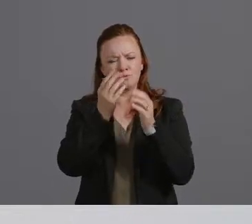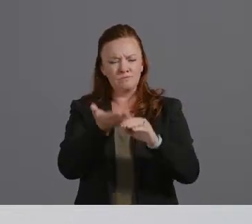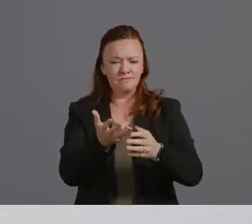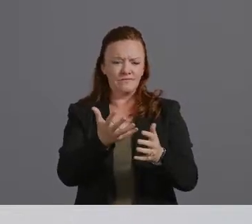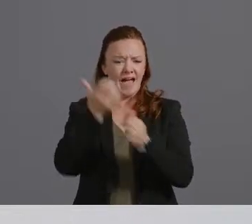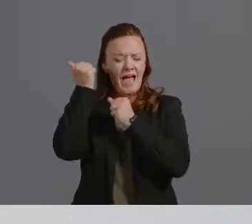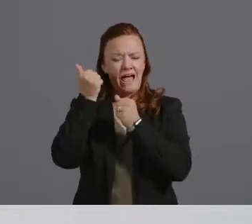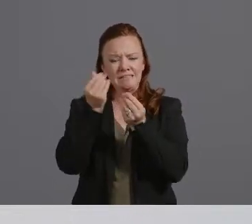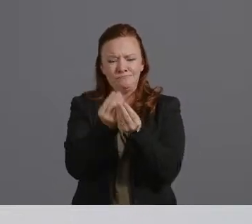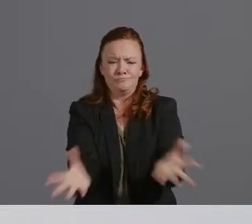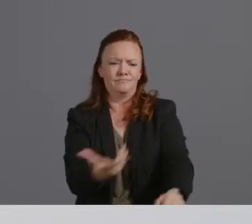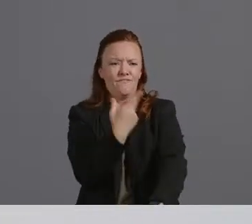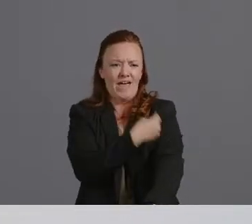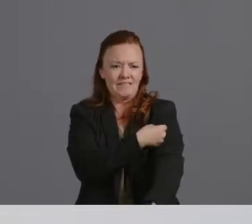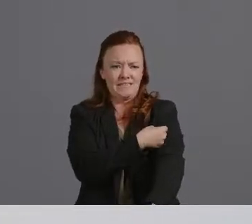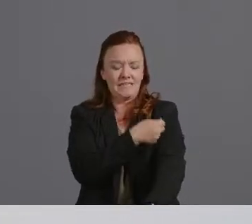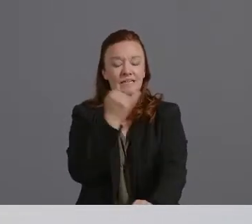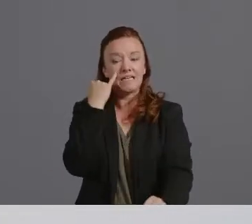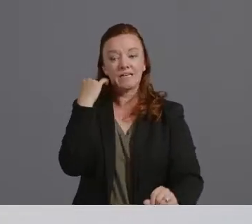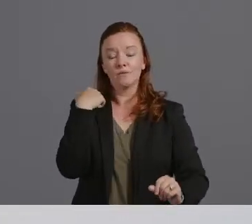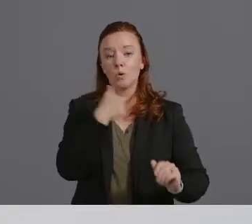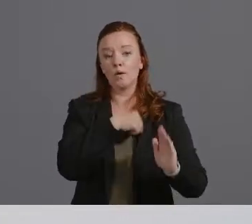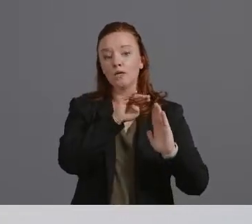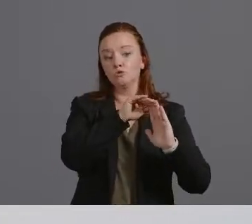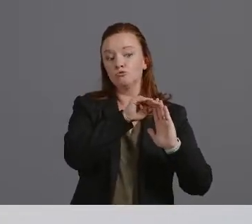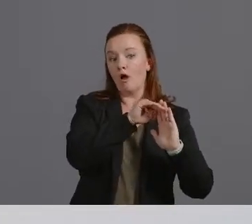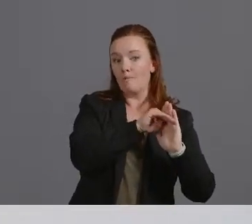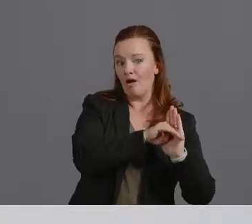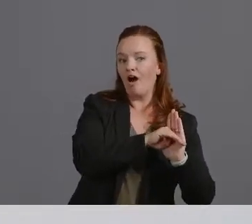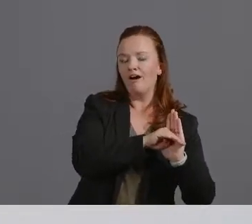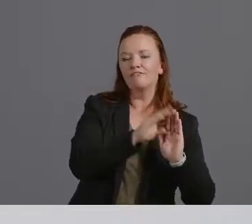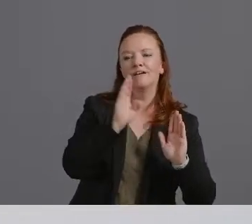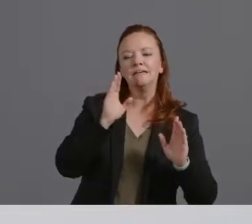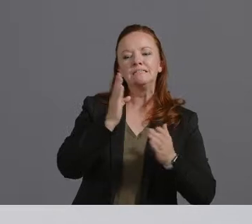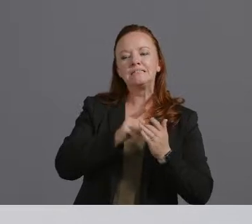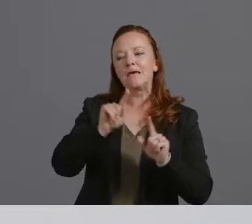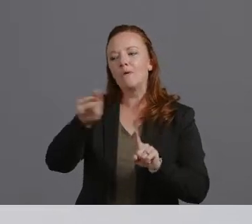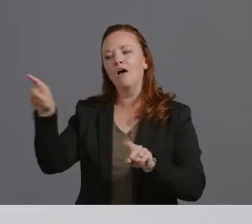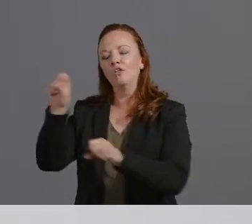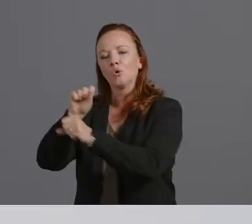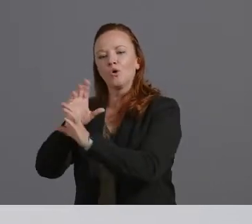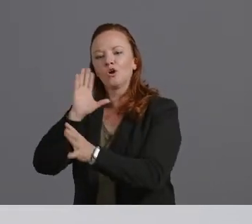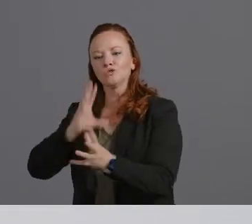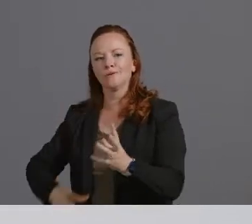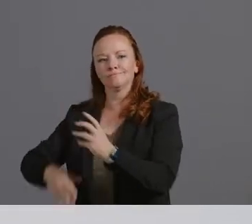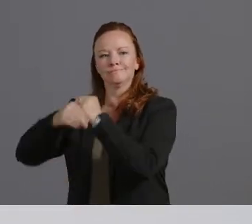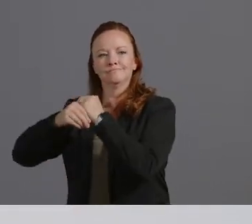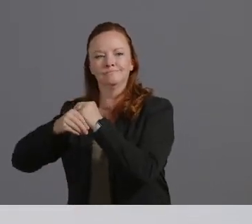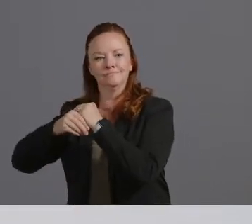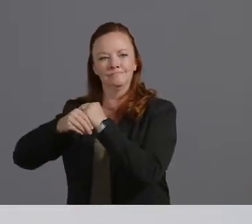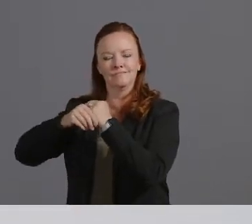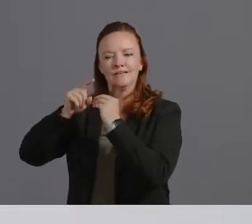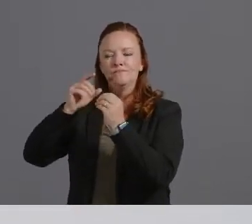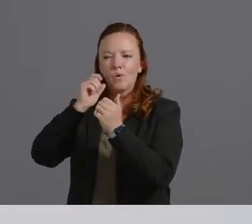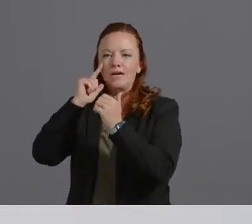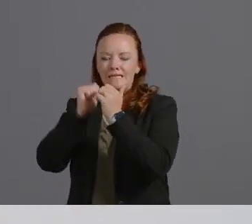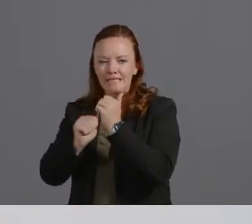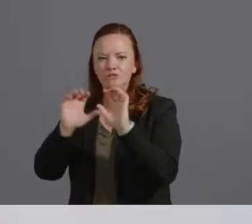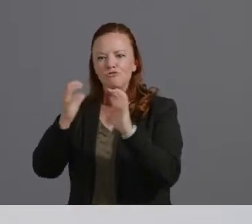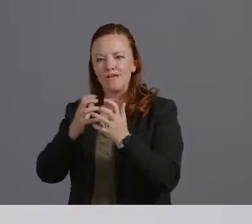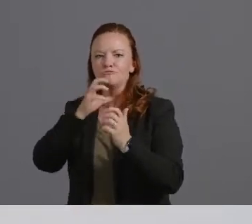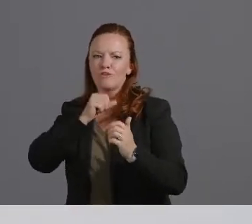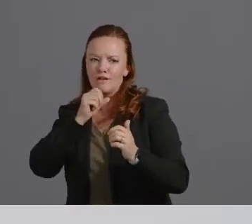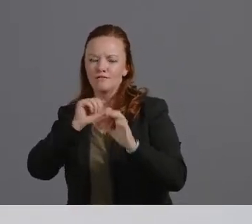So if we start to drop off, we know that we'll also pick up some of those essential workers as we move into the next age category.